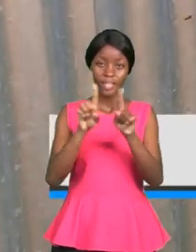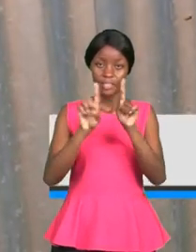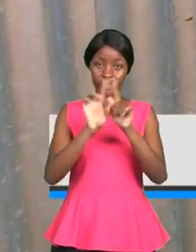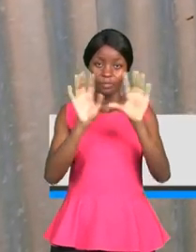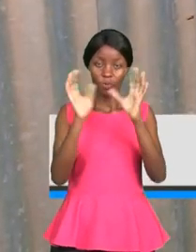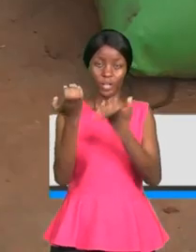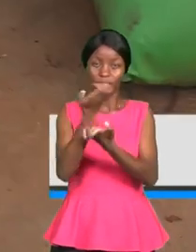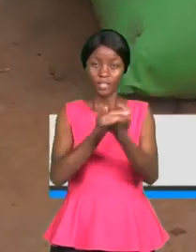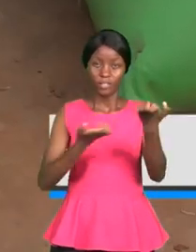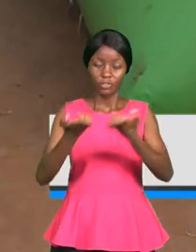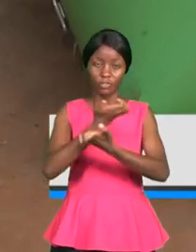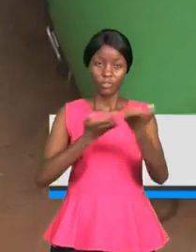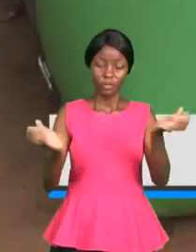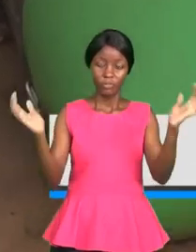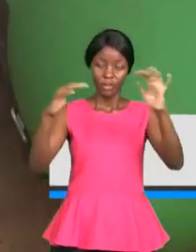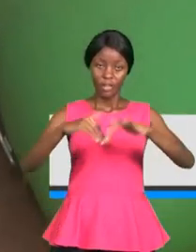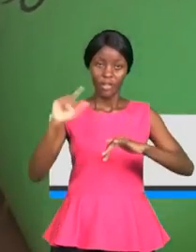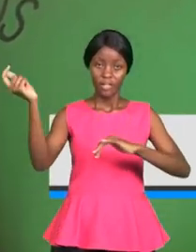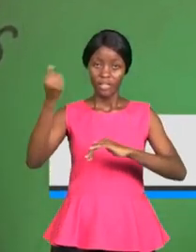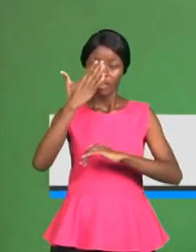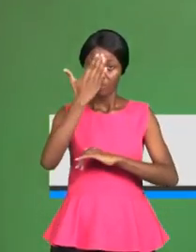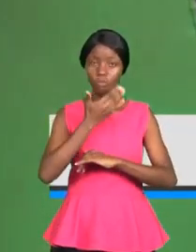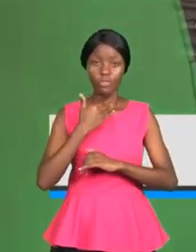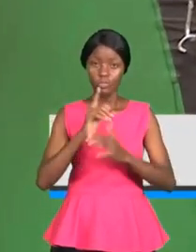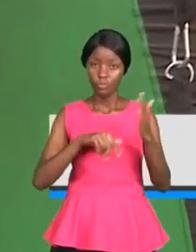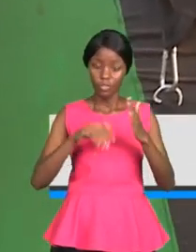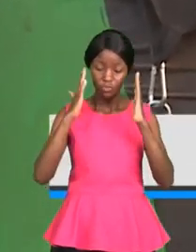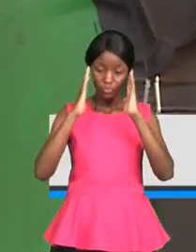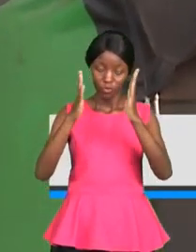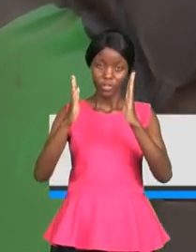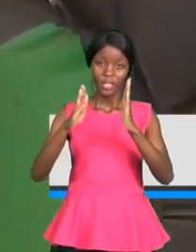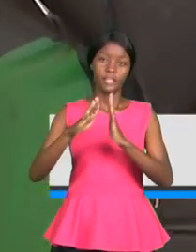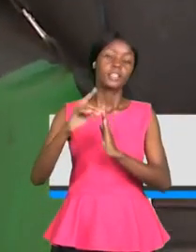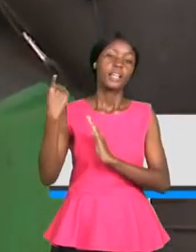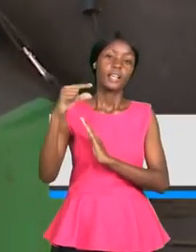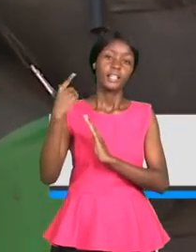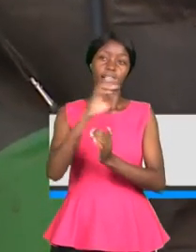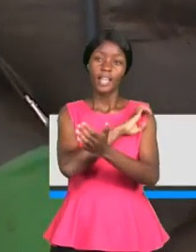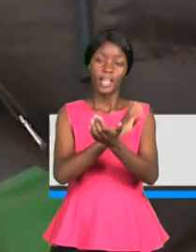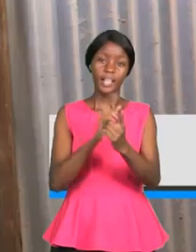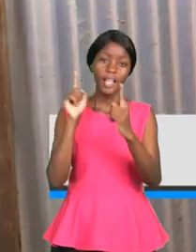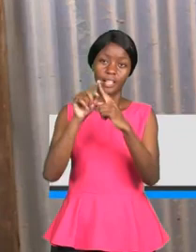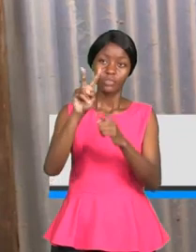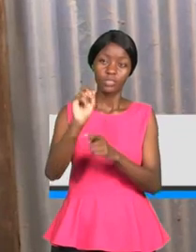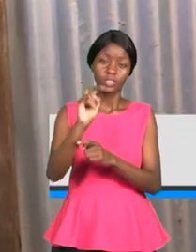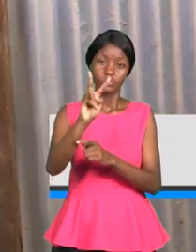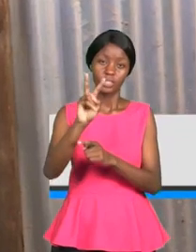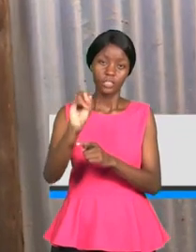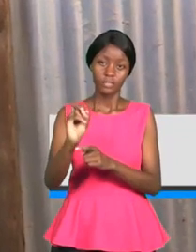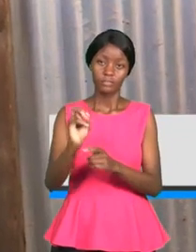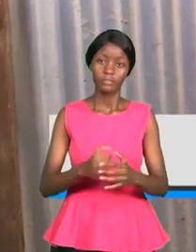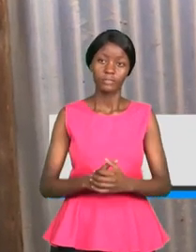Economic Forum, Kenya's aim is to be powered entirely by green energy by the year 2020. It creates